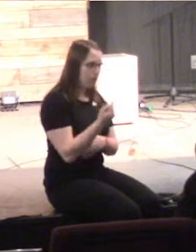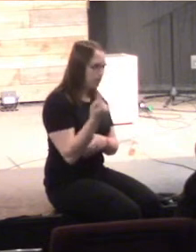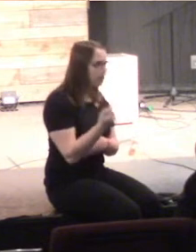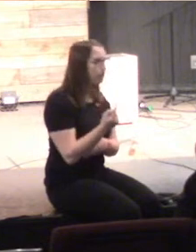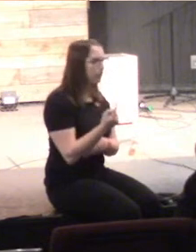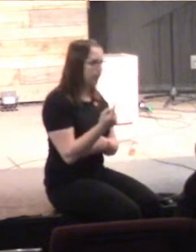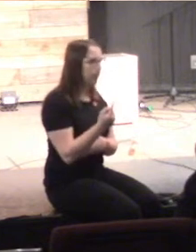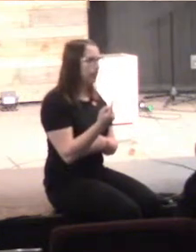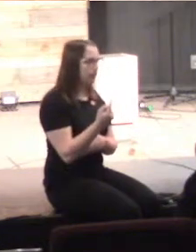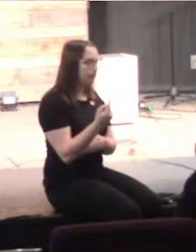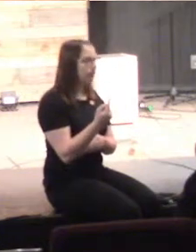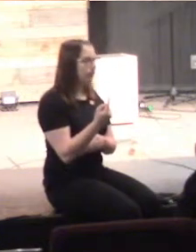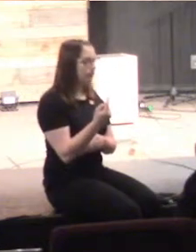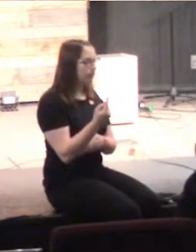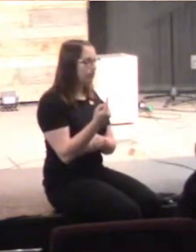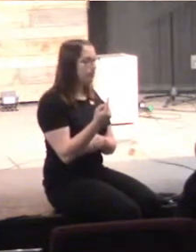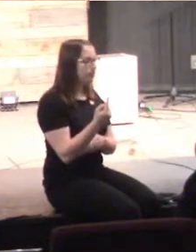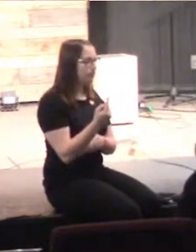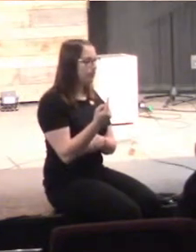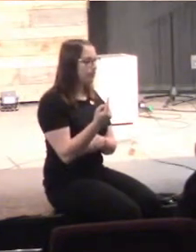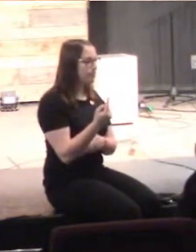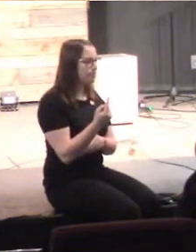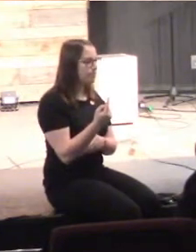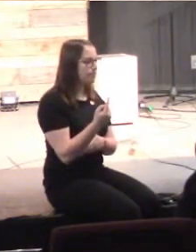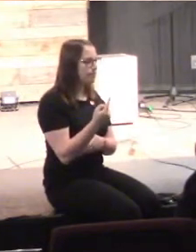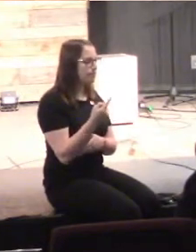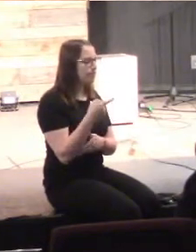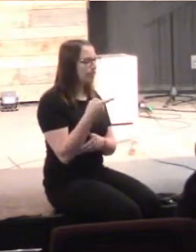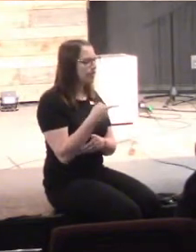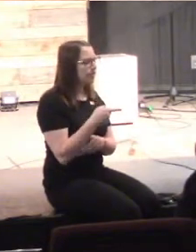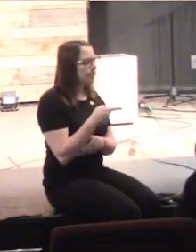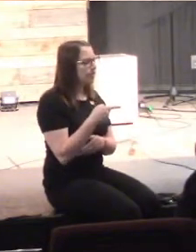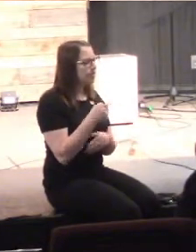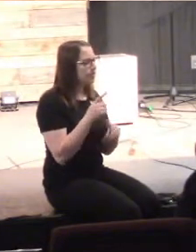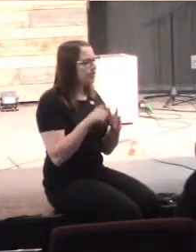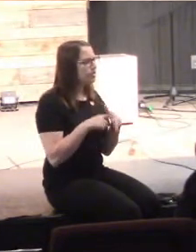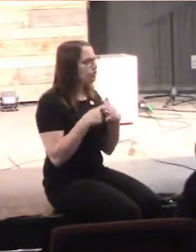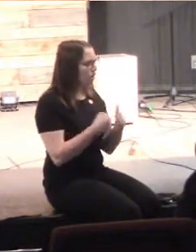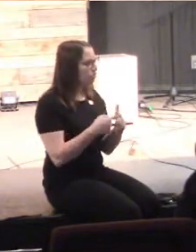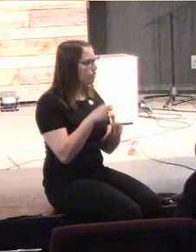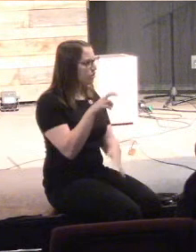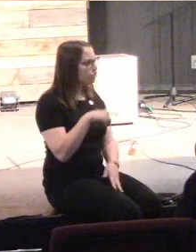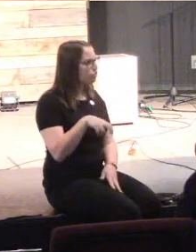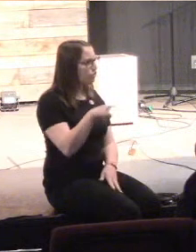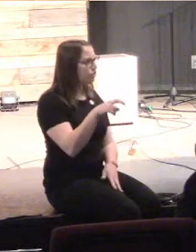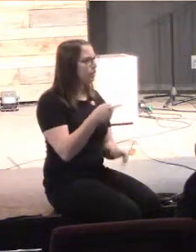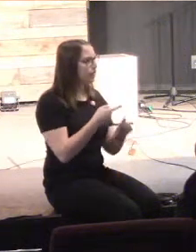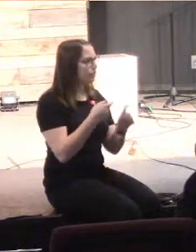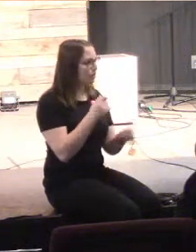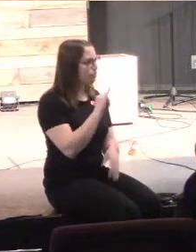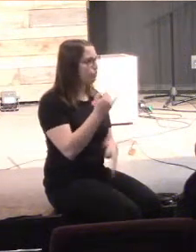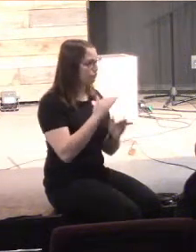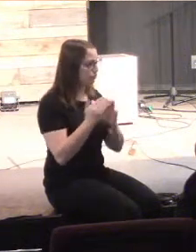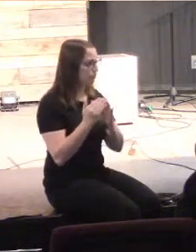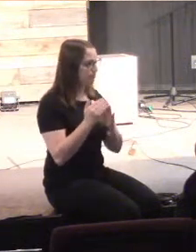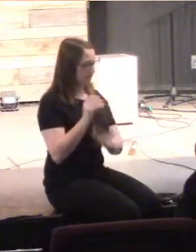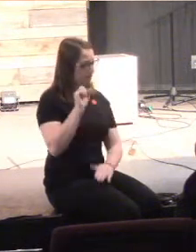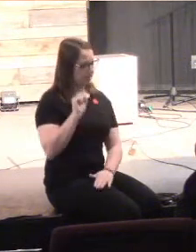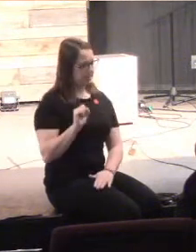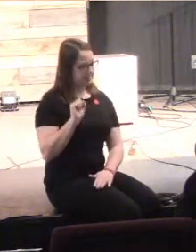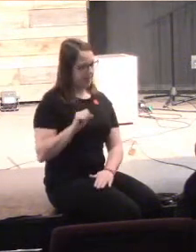And Peter, as he starts on another little journey from Jerusalem, which is south,